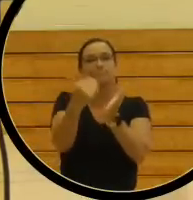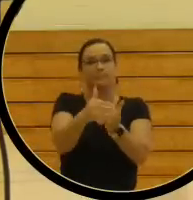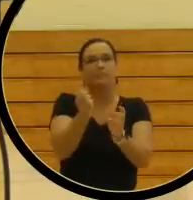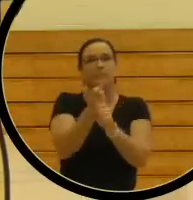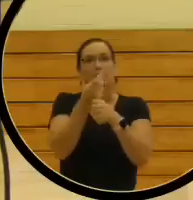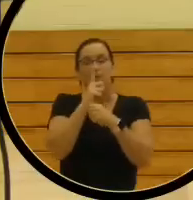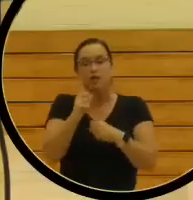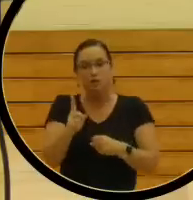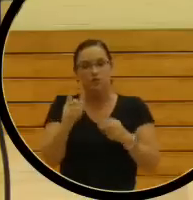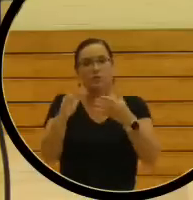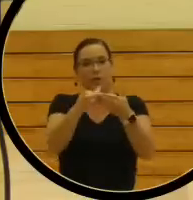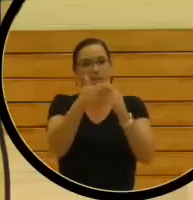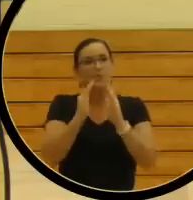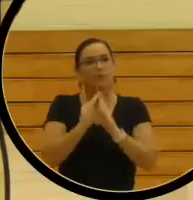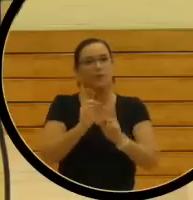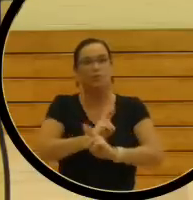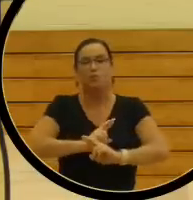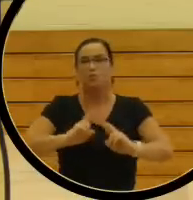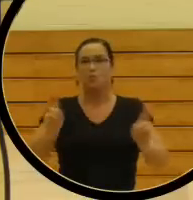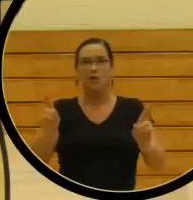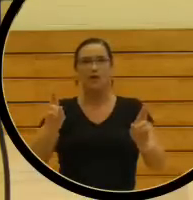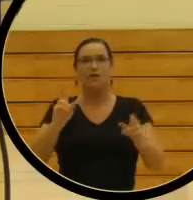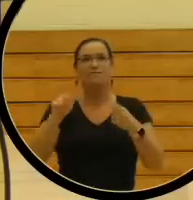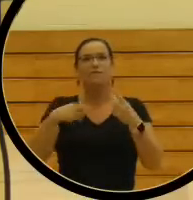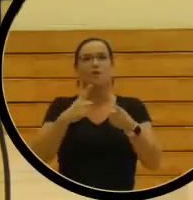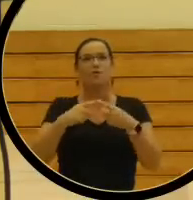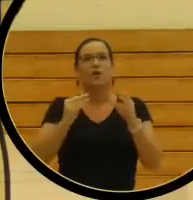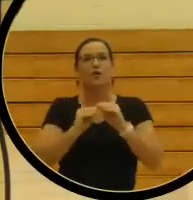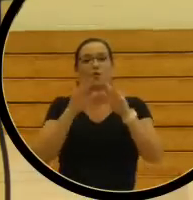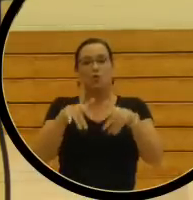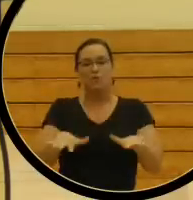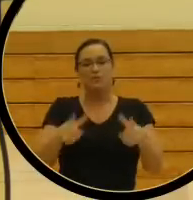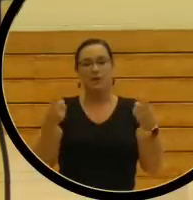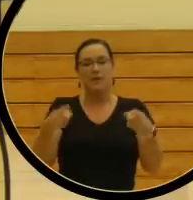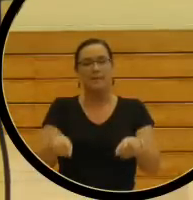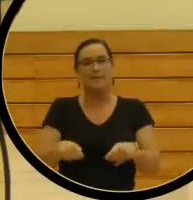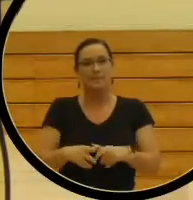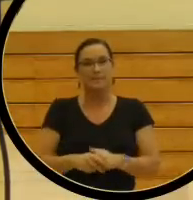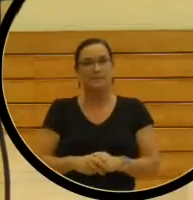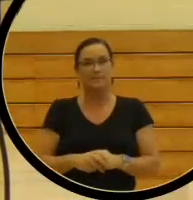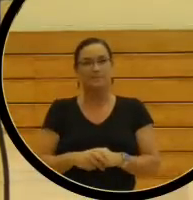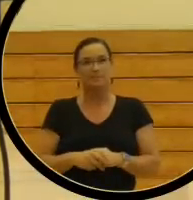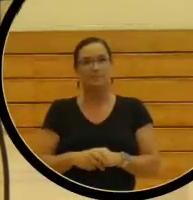making sure that the community is ready for when this eruption happens.